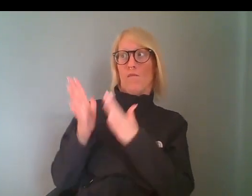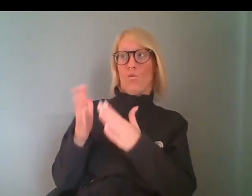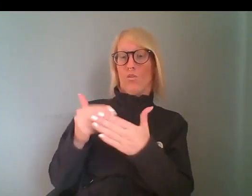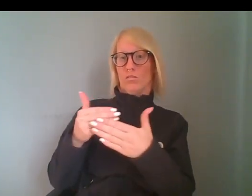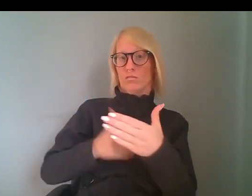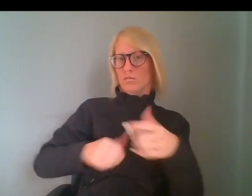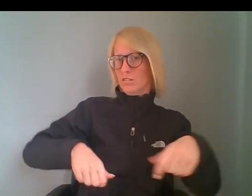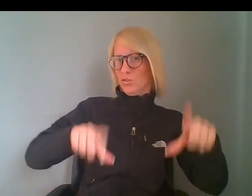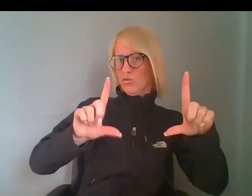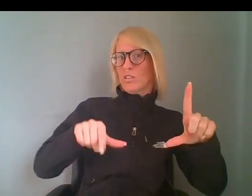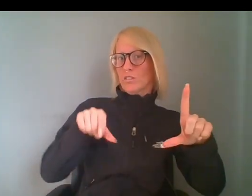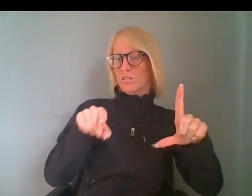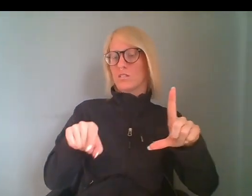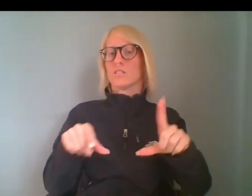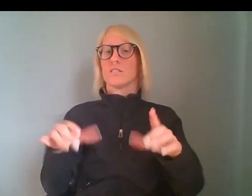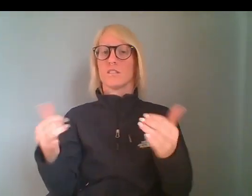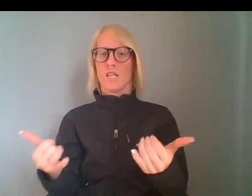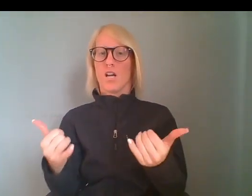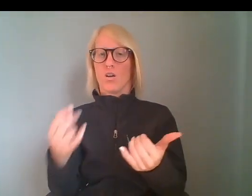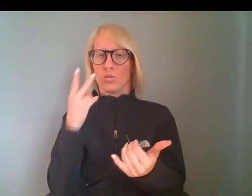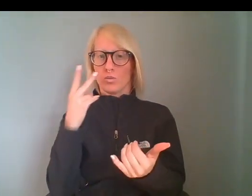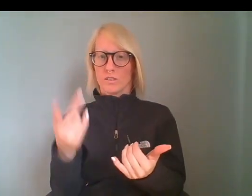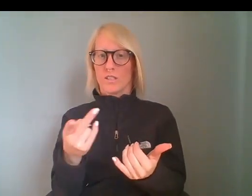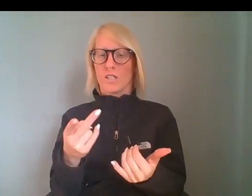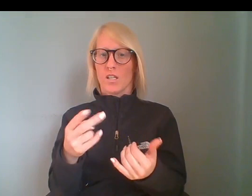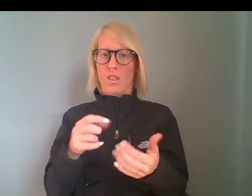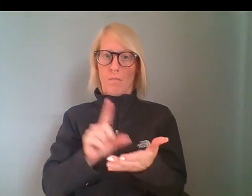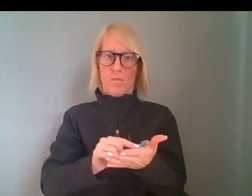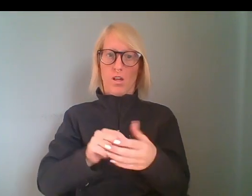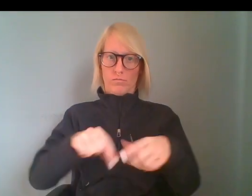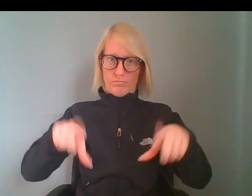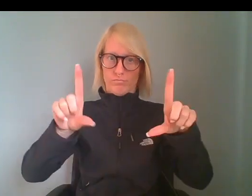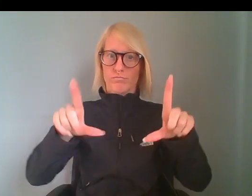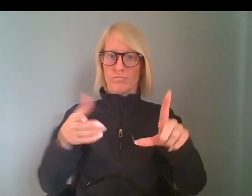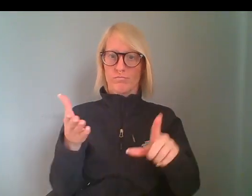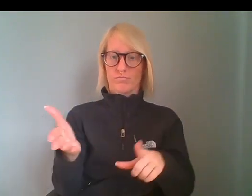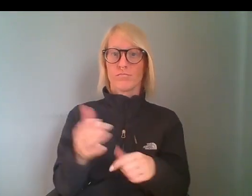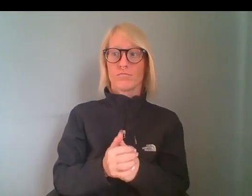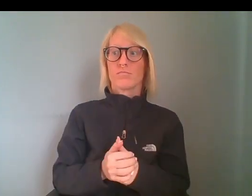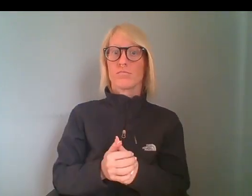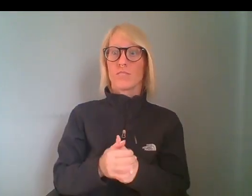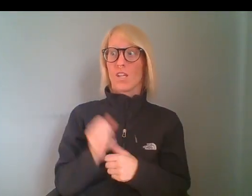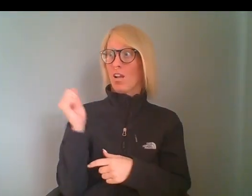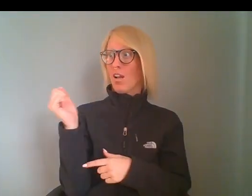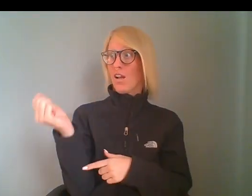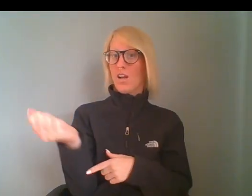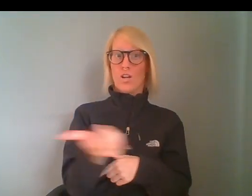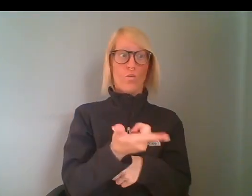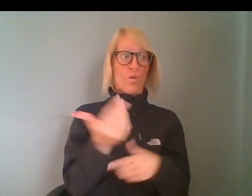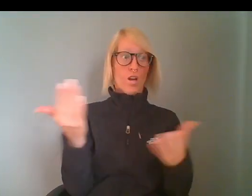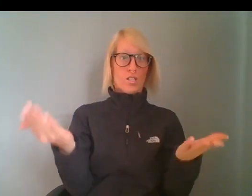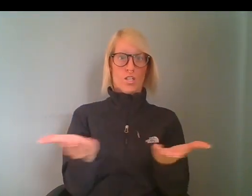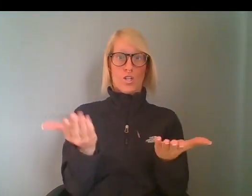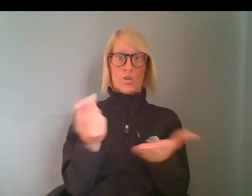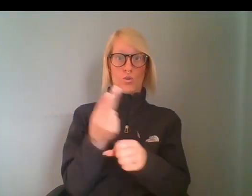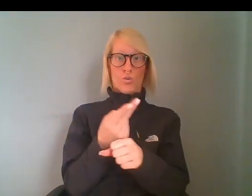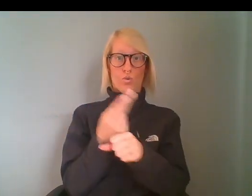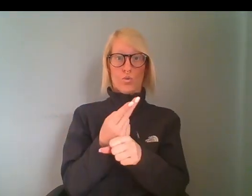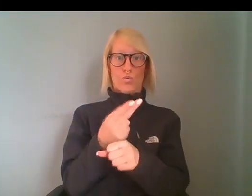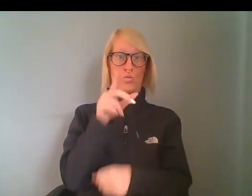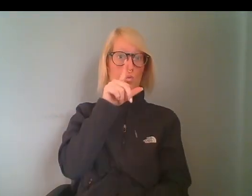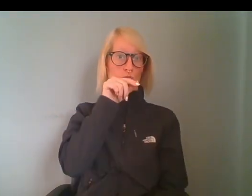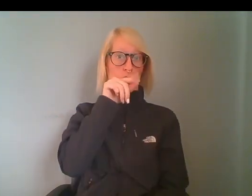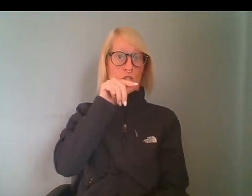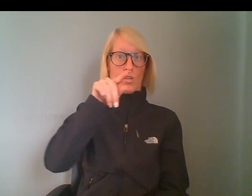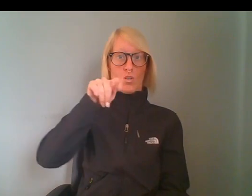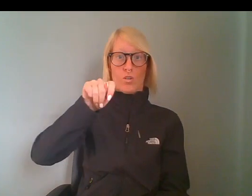comprehensive. Look at everything going on online. Twitter. Is anybody here on Twitter? So 1, 2,